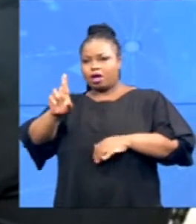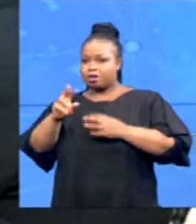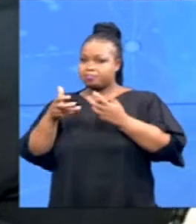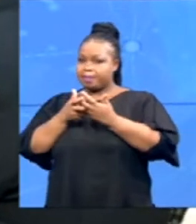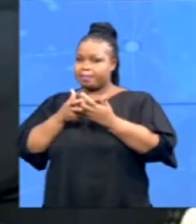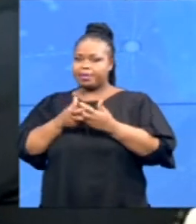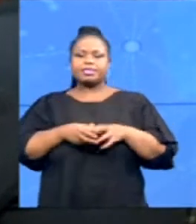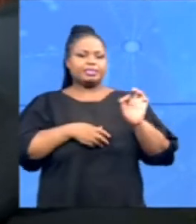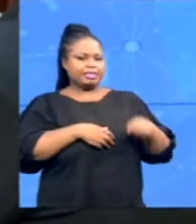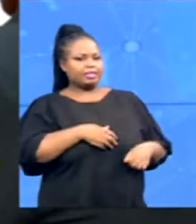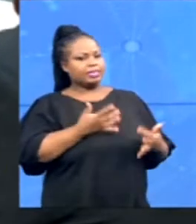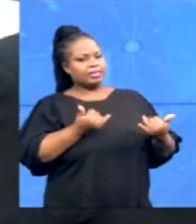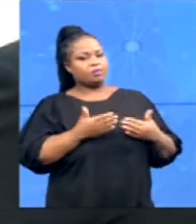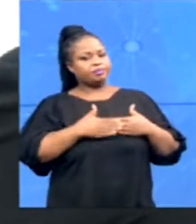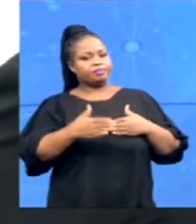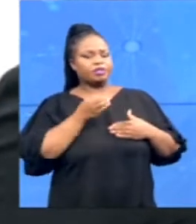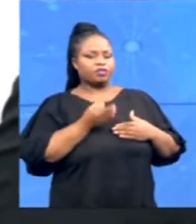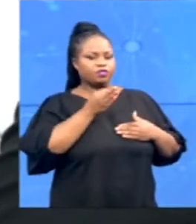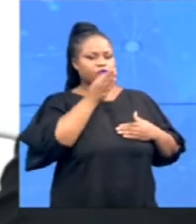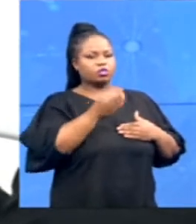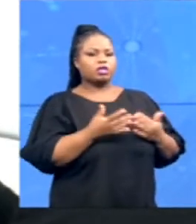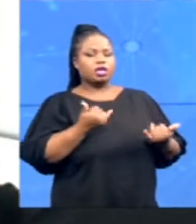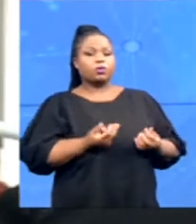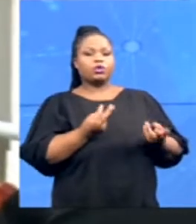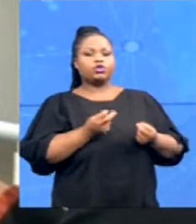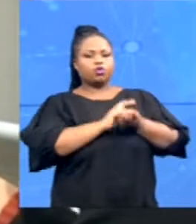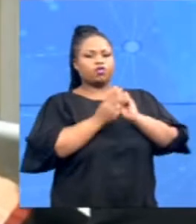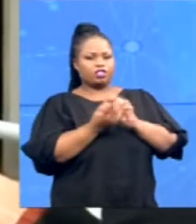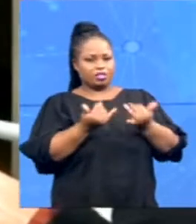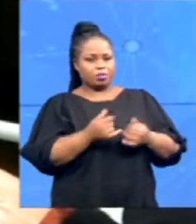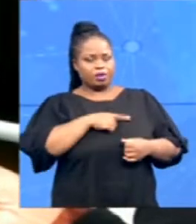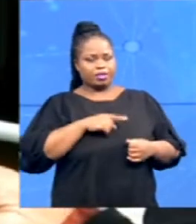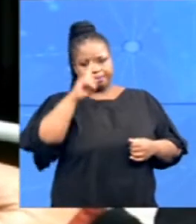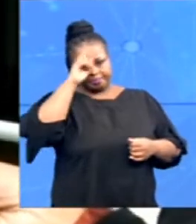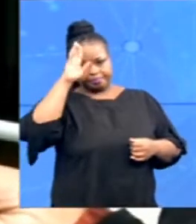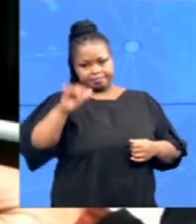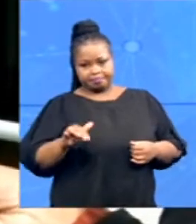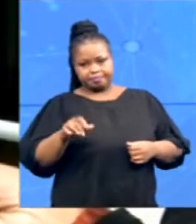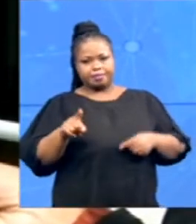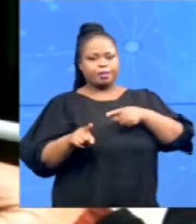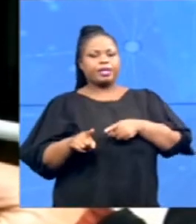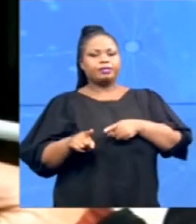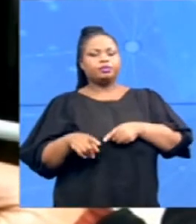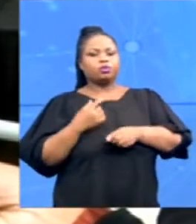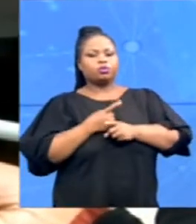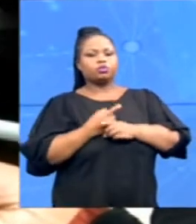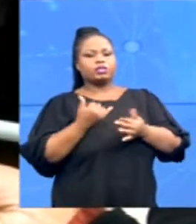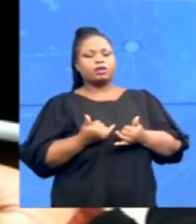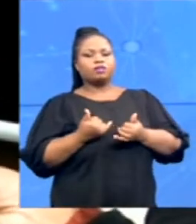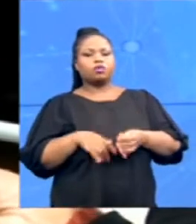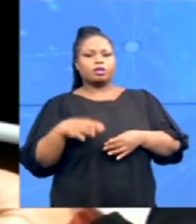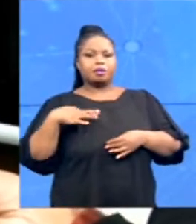coming out with a new version. Firstly, within the Nelson Mandela Bay, we're going to take the existing HMS2 application. We're going to be rolling it